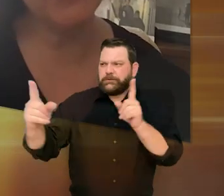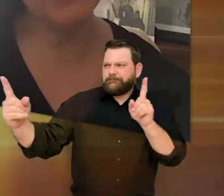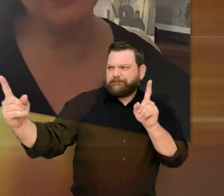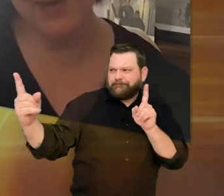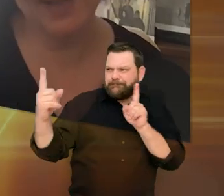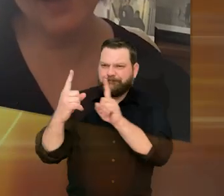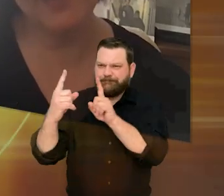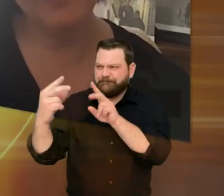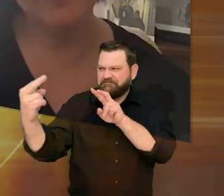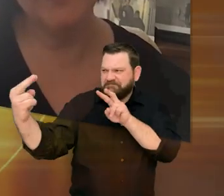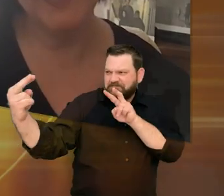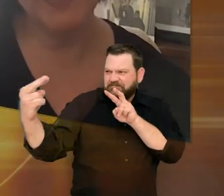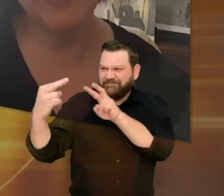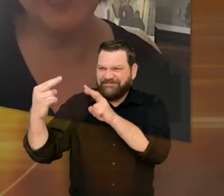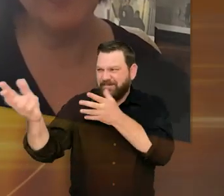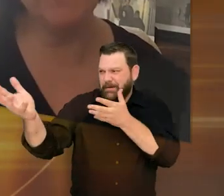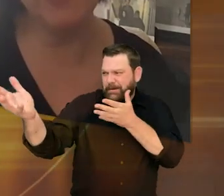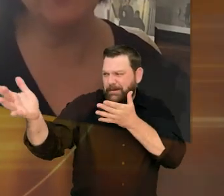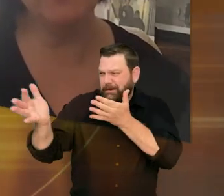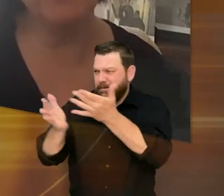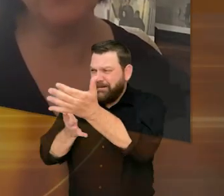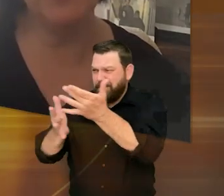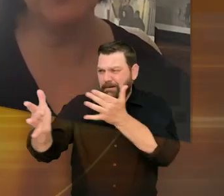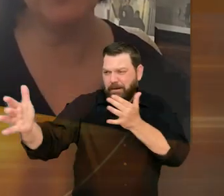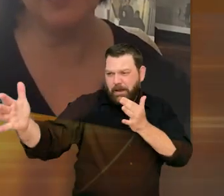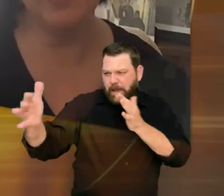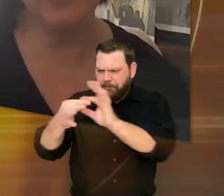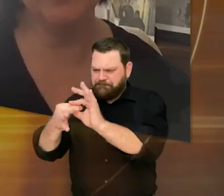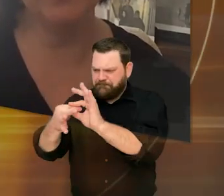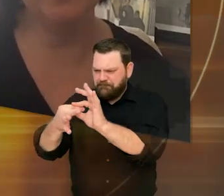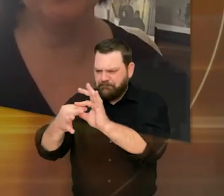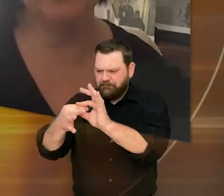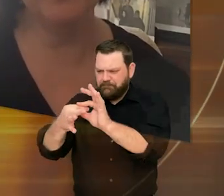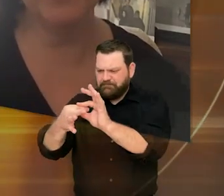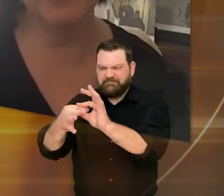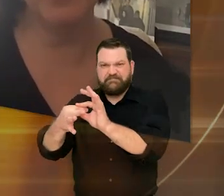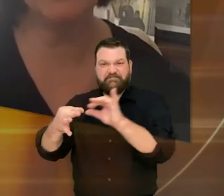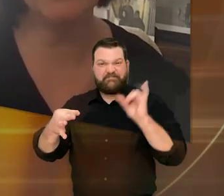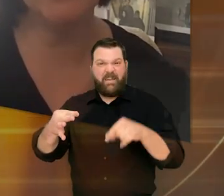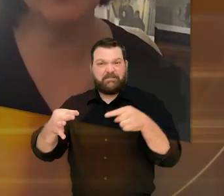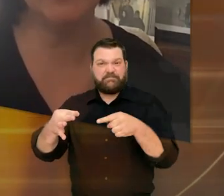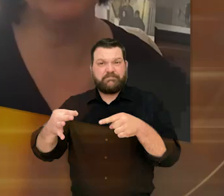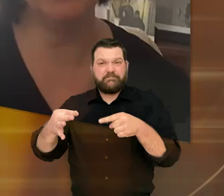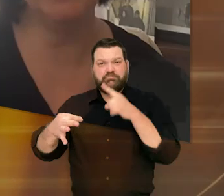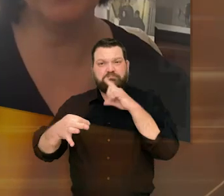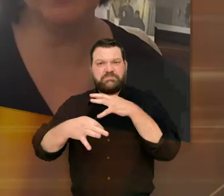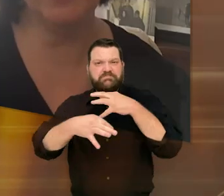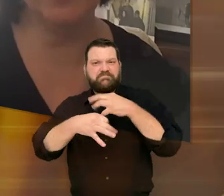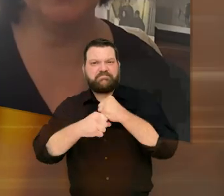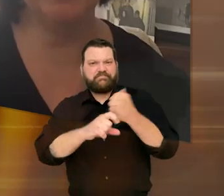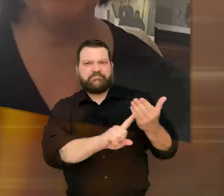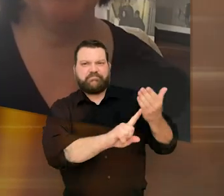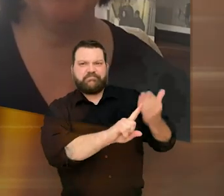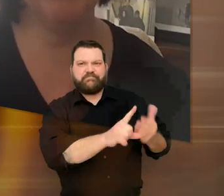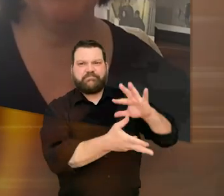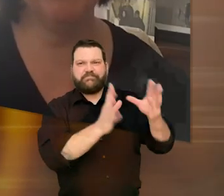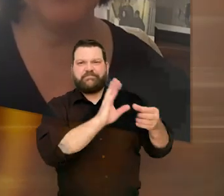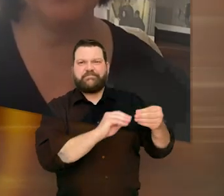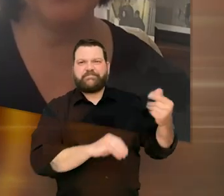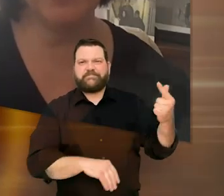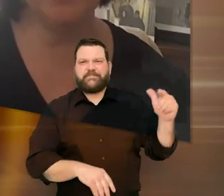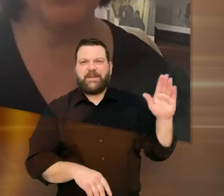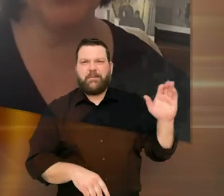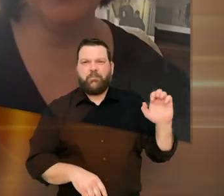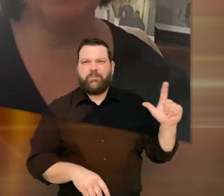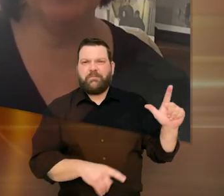at the person you're with and have them there, utterly with you.